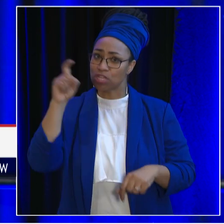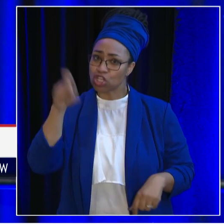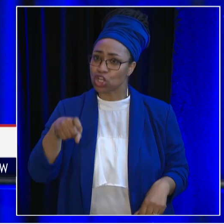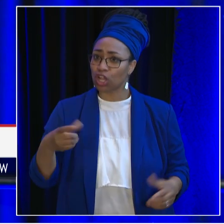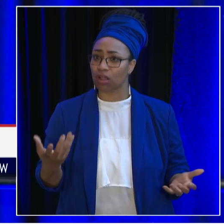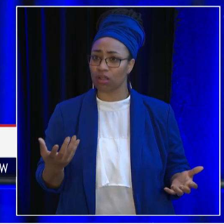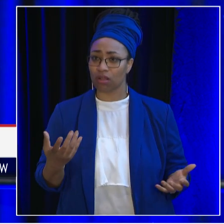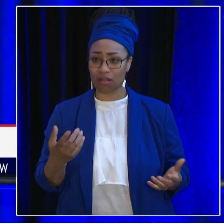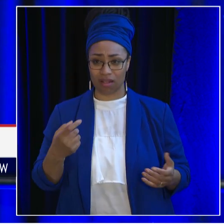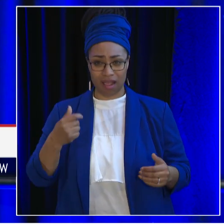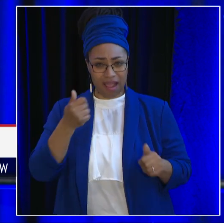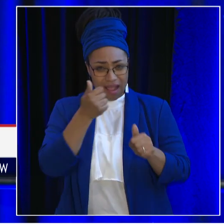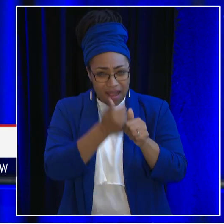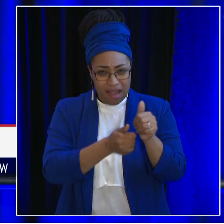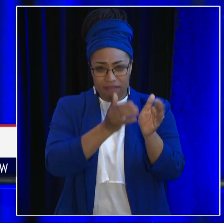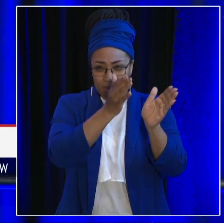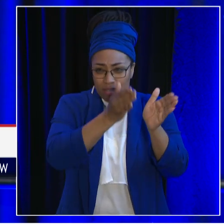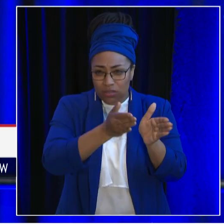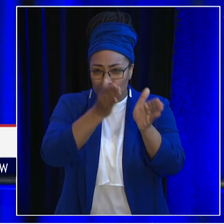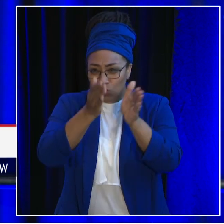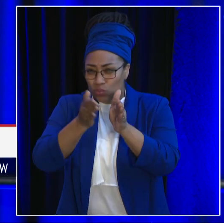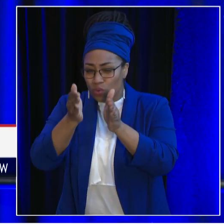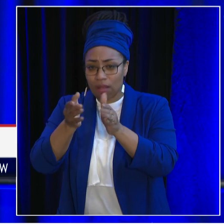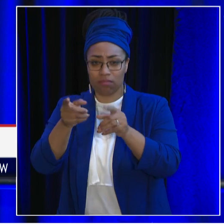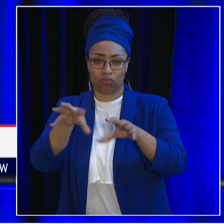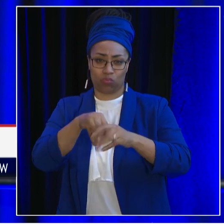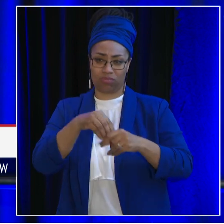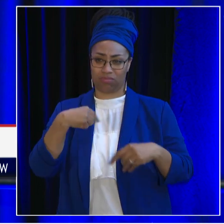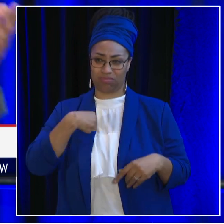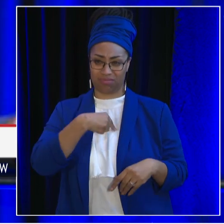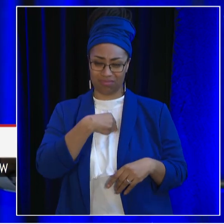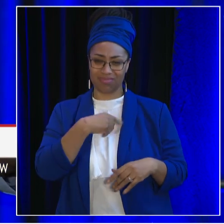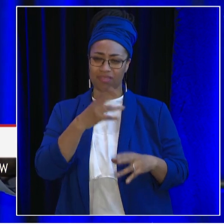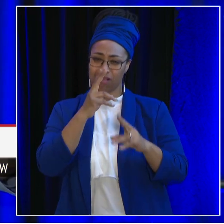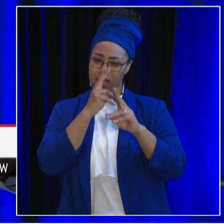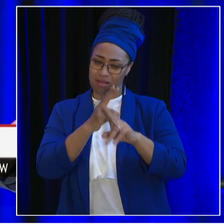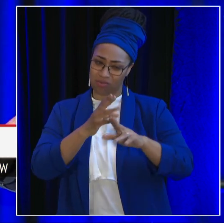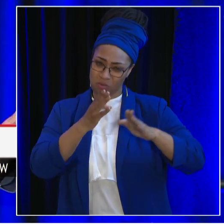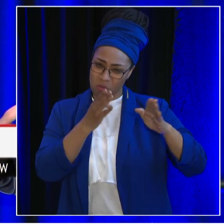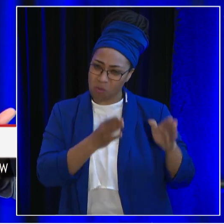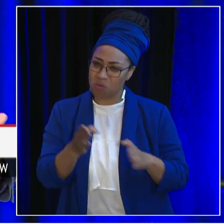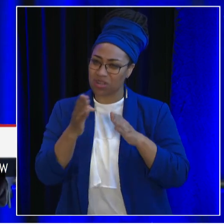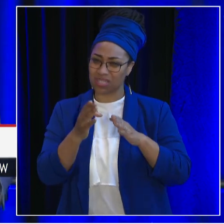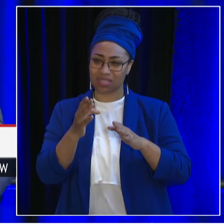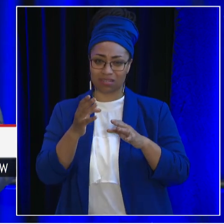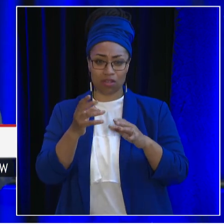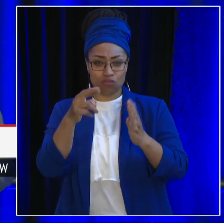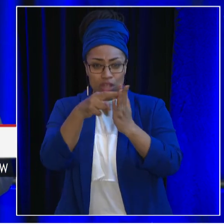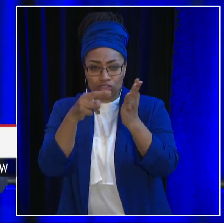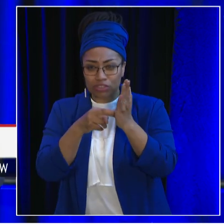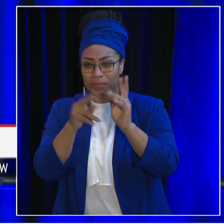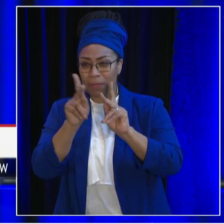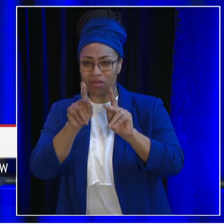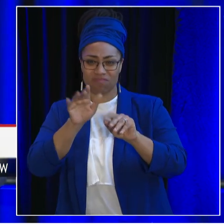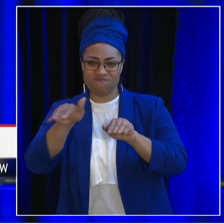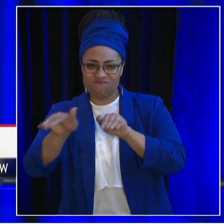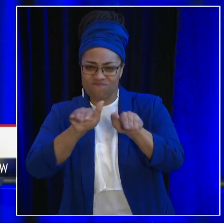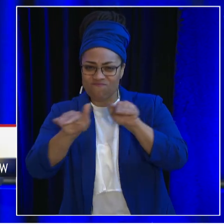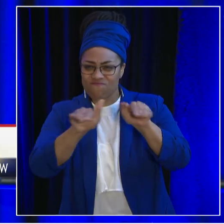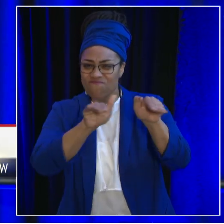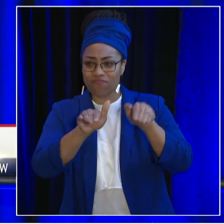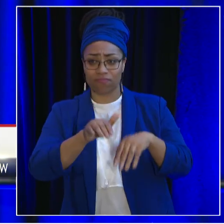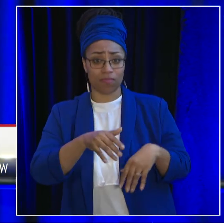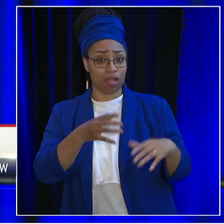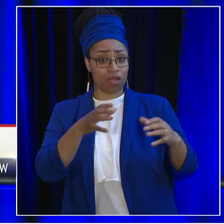us. I feel super honored to have organized in many different ways, registering people to vote, planning concerts and